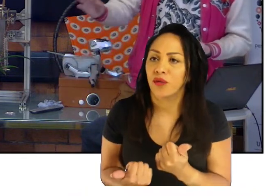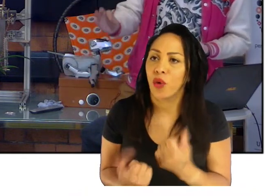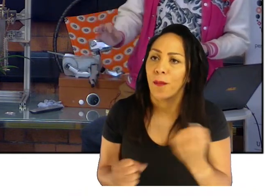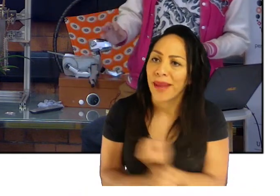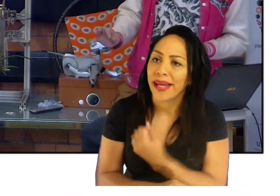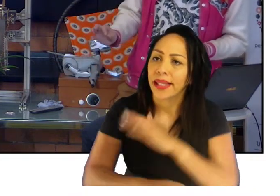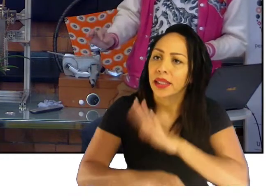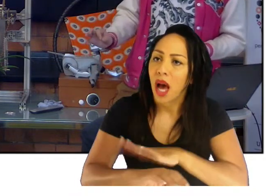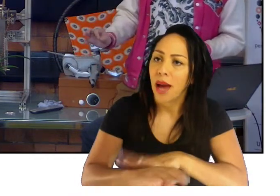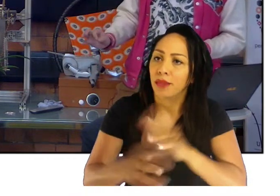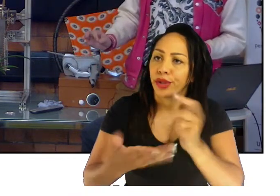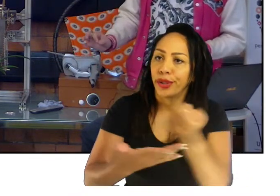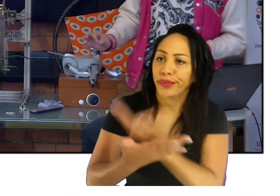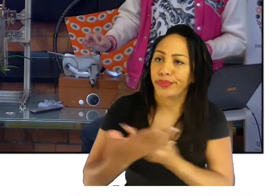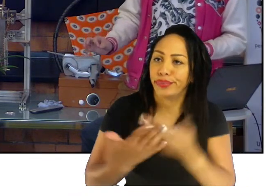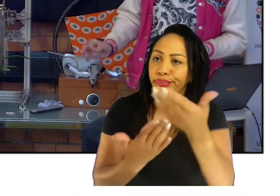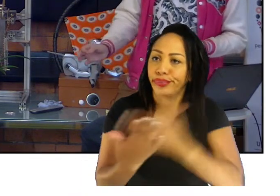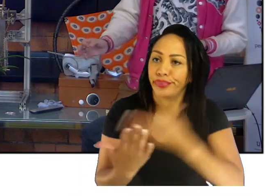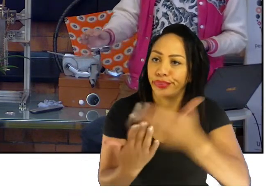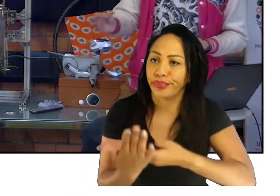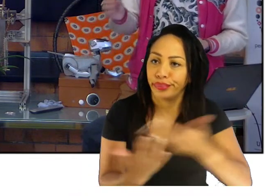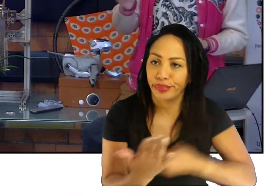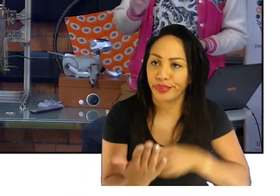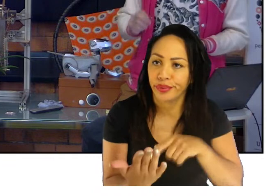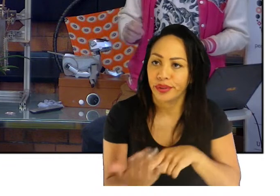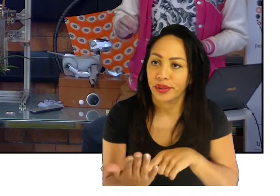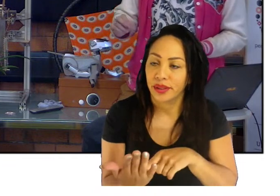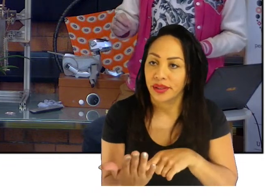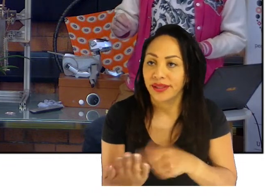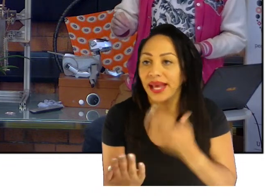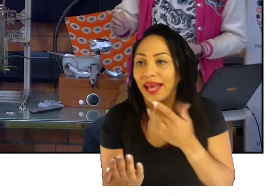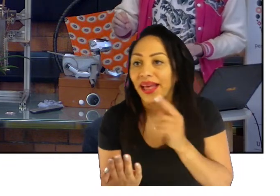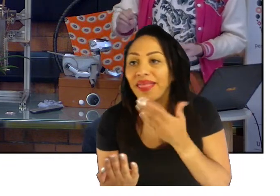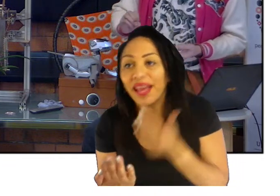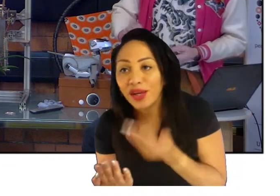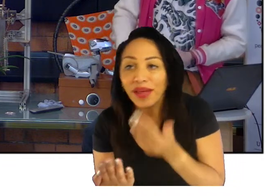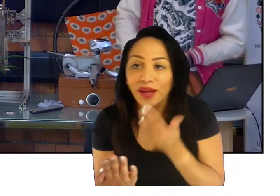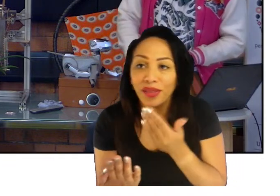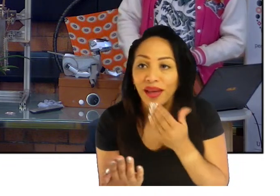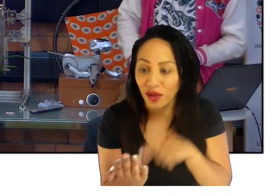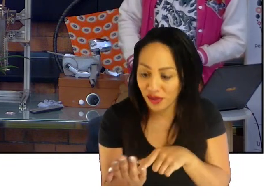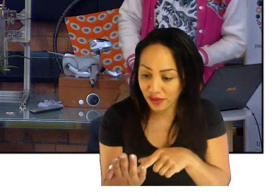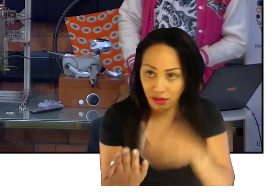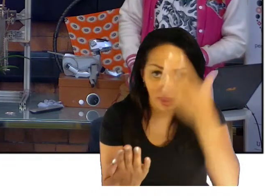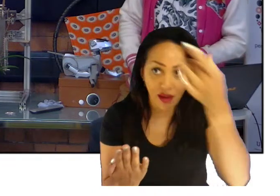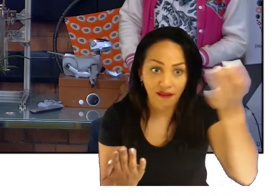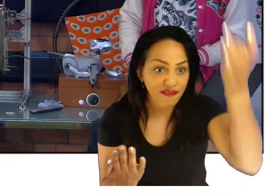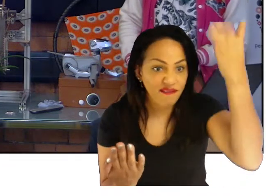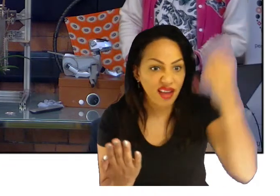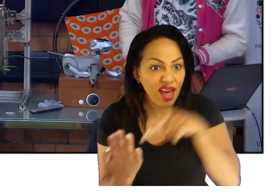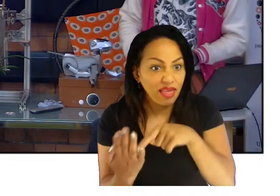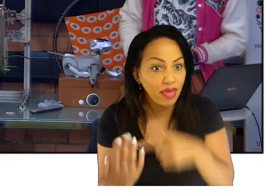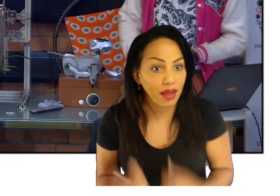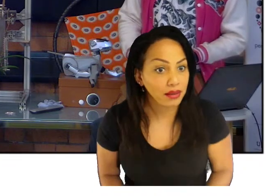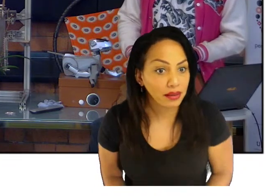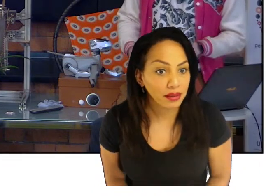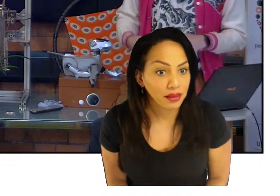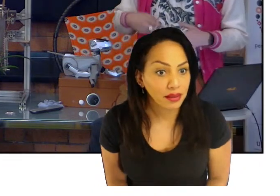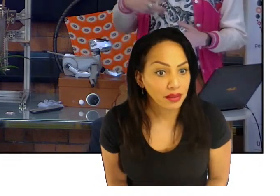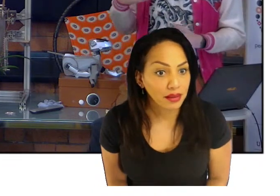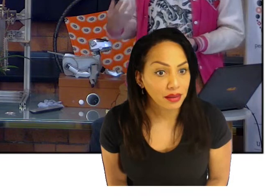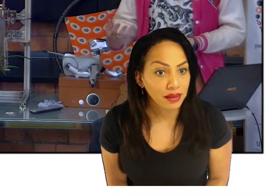Almost immediately forget those adjustments. It is not common that